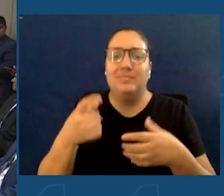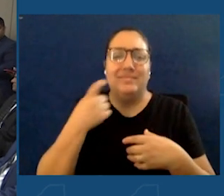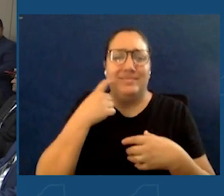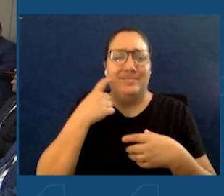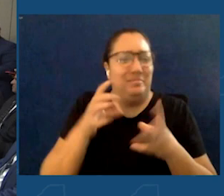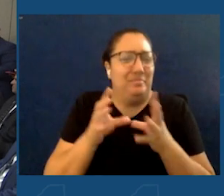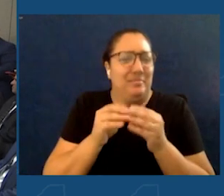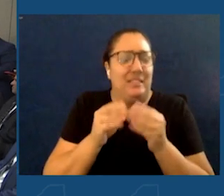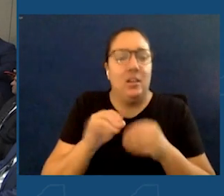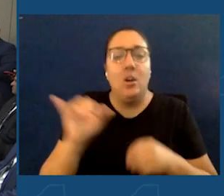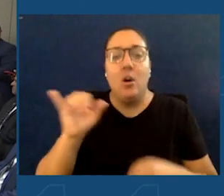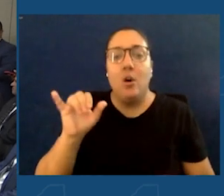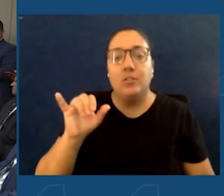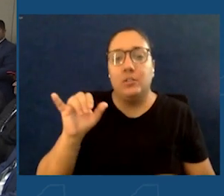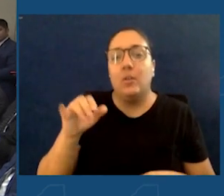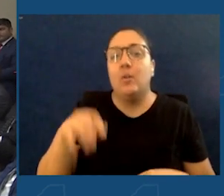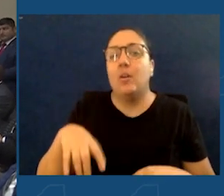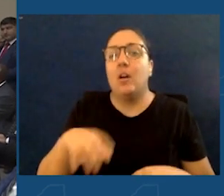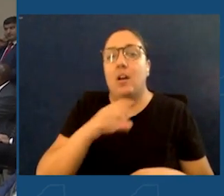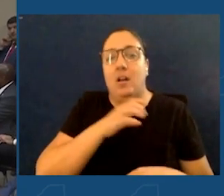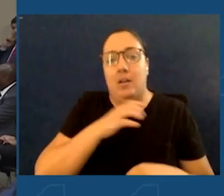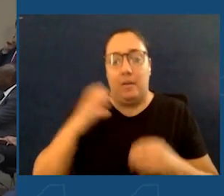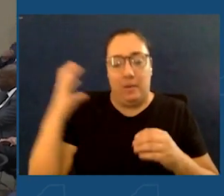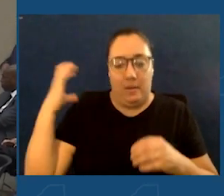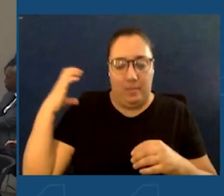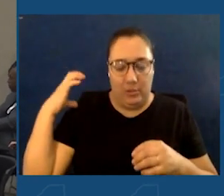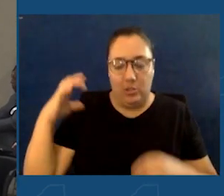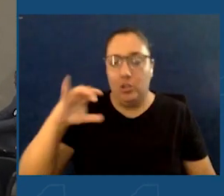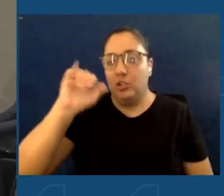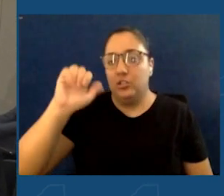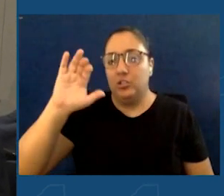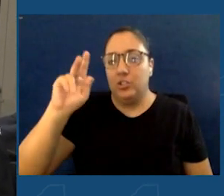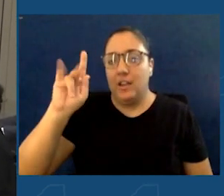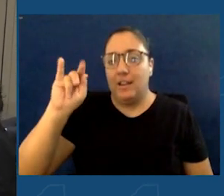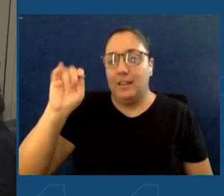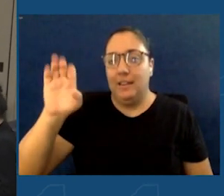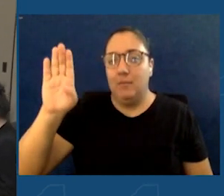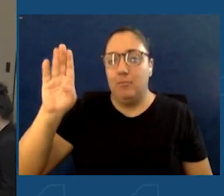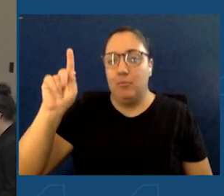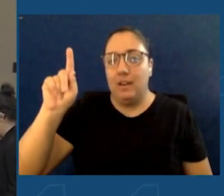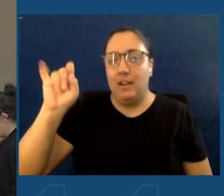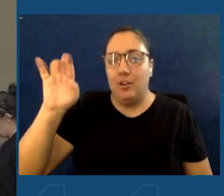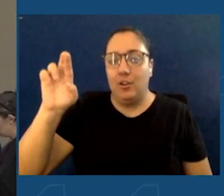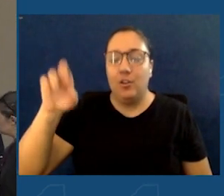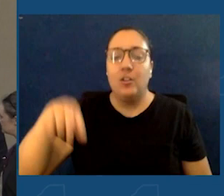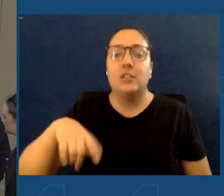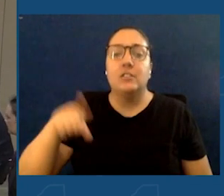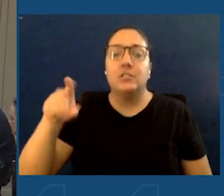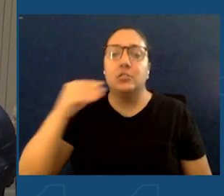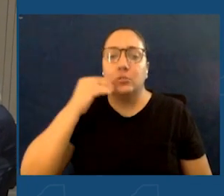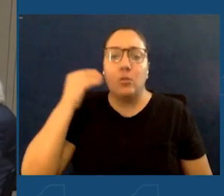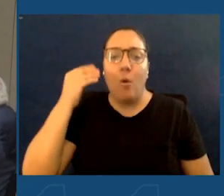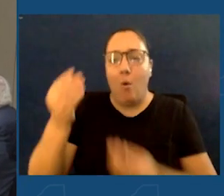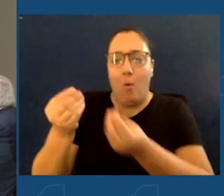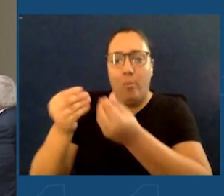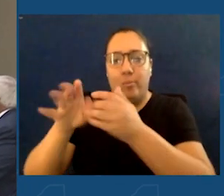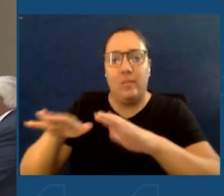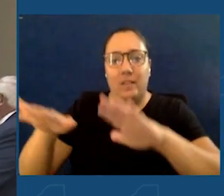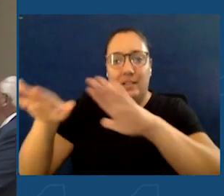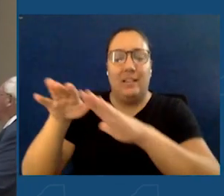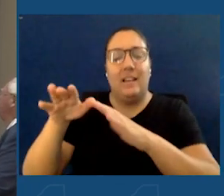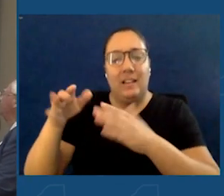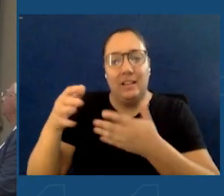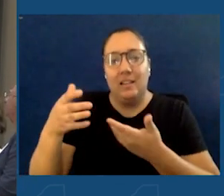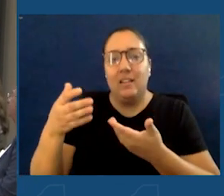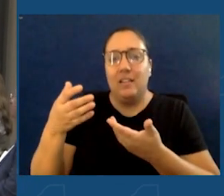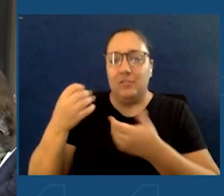Commissioner Jackie Bray, our Commissioner of Homeland Security and Emergency Services, who has become indispensable as part of my